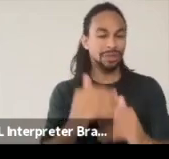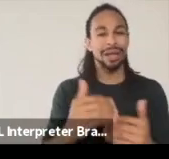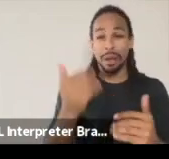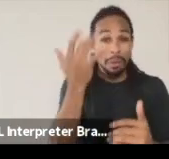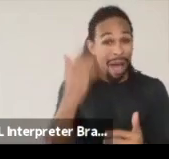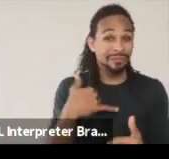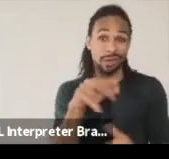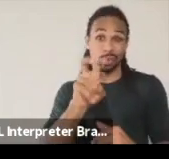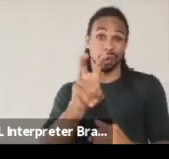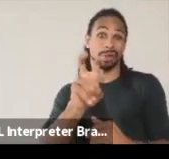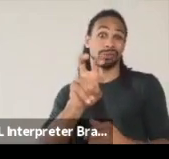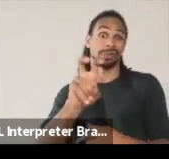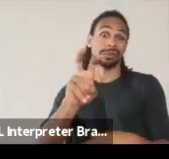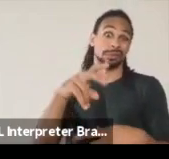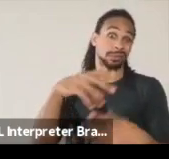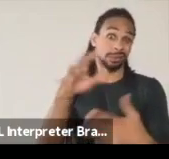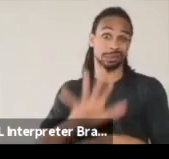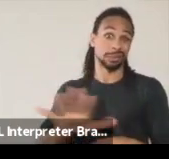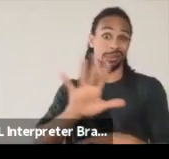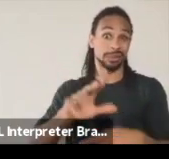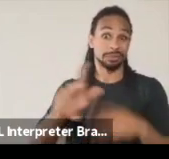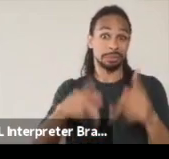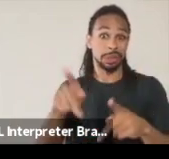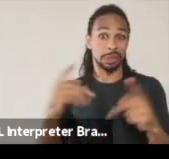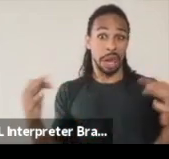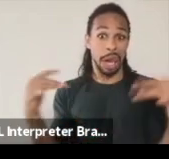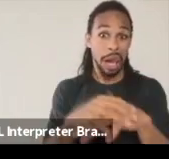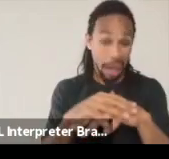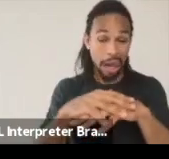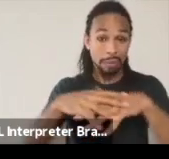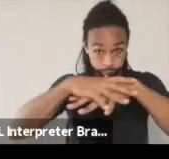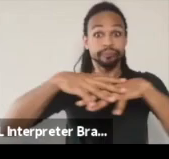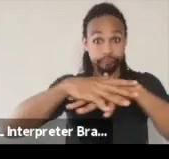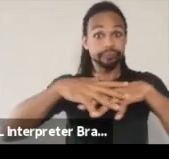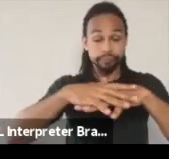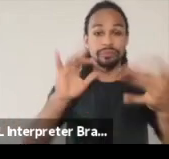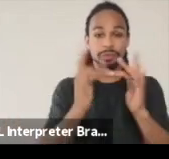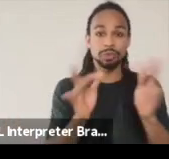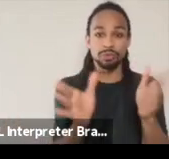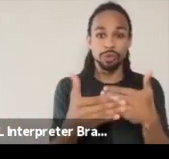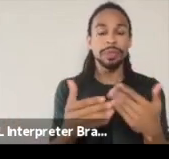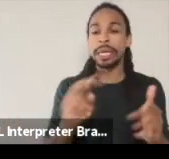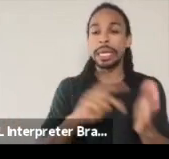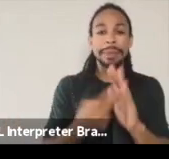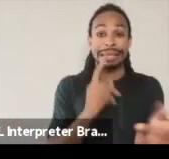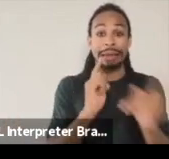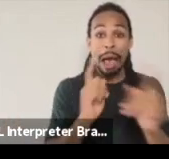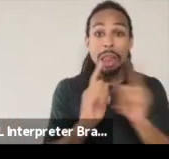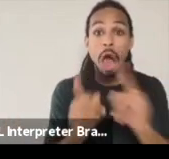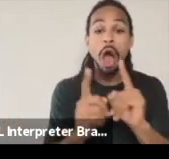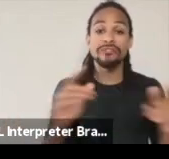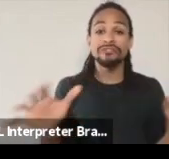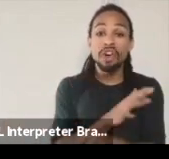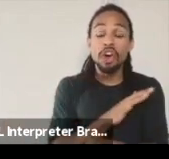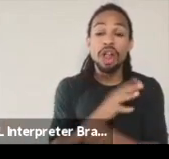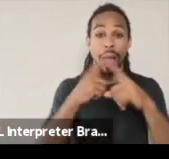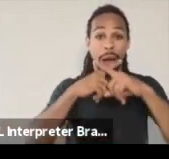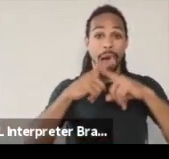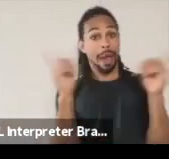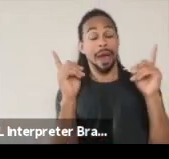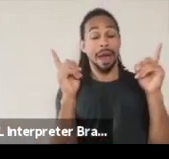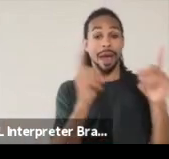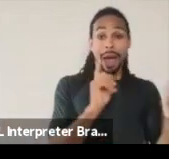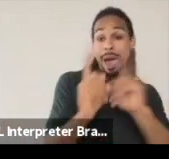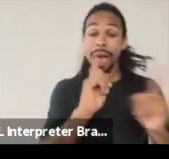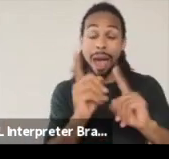in the room, in the virtual room, we aren't going to be able to get into a dialogue with you unmiked and with being able to see each